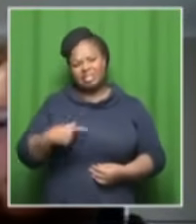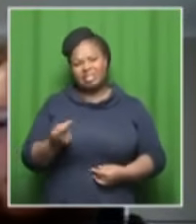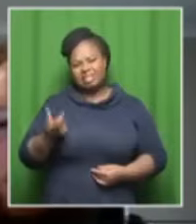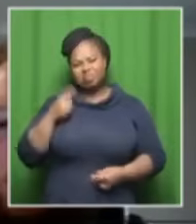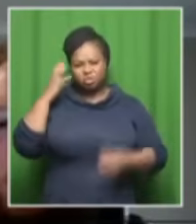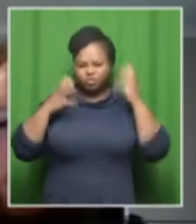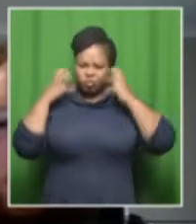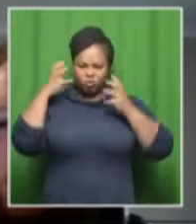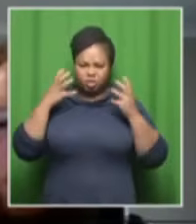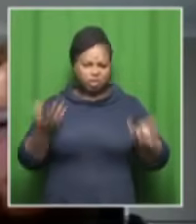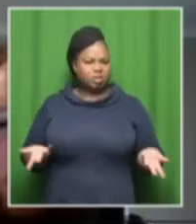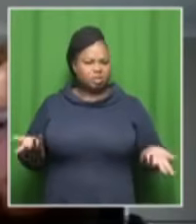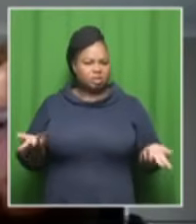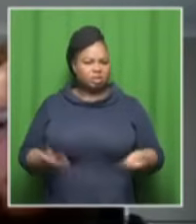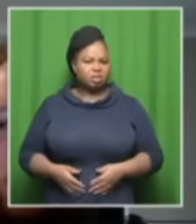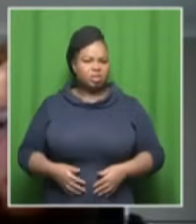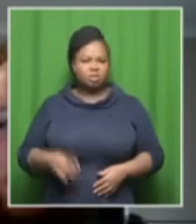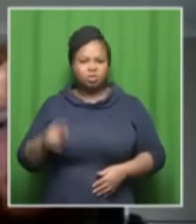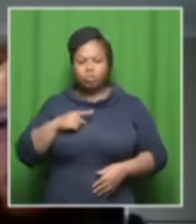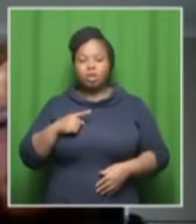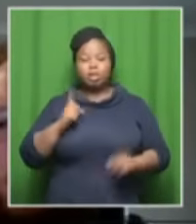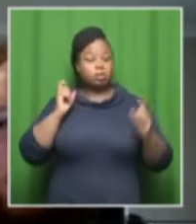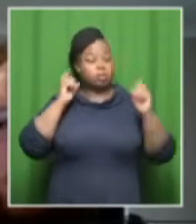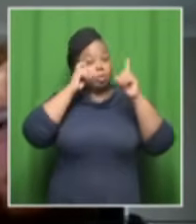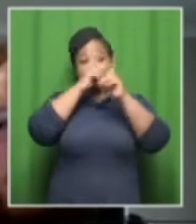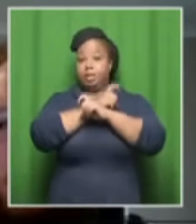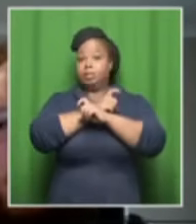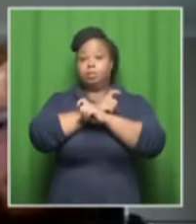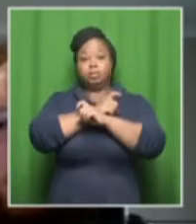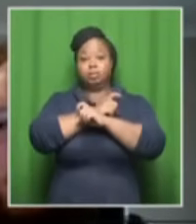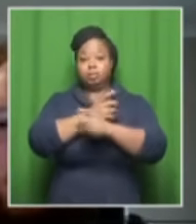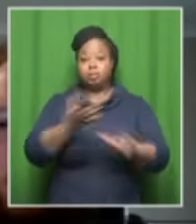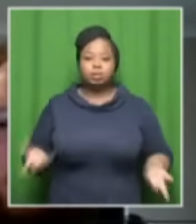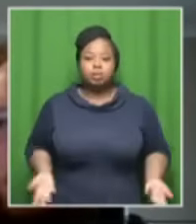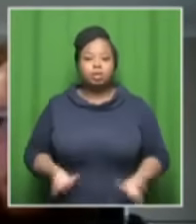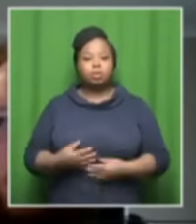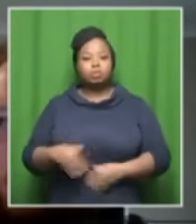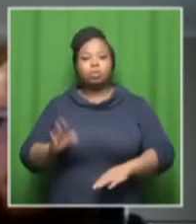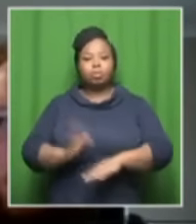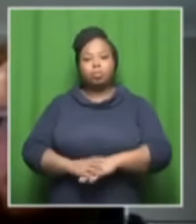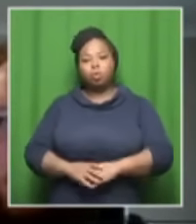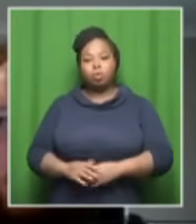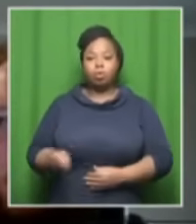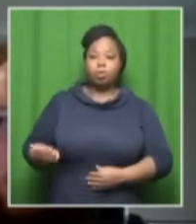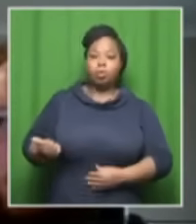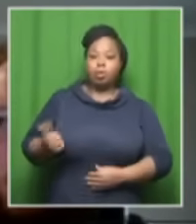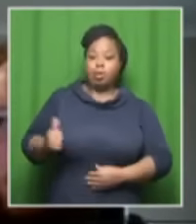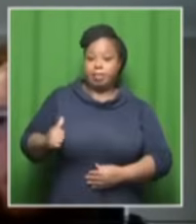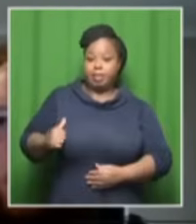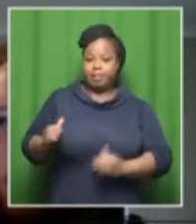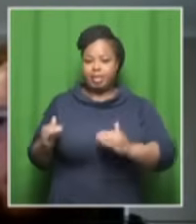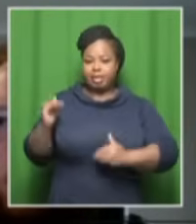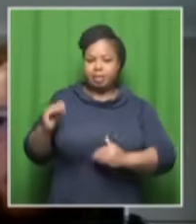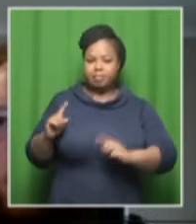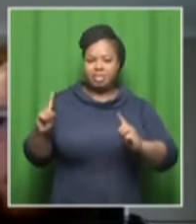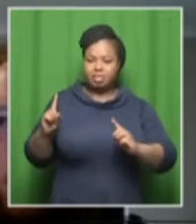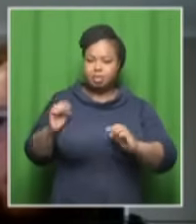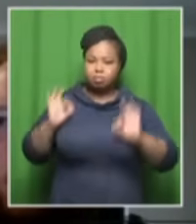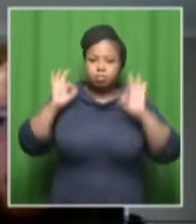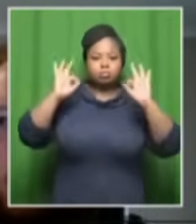confusing being, because you have, like you said, complex feelings. We are more privileged than what we were, but we're not where we can